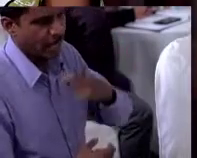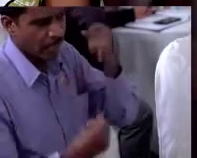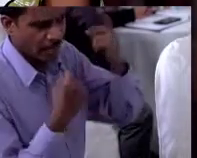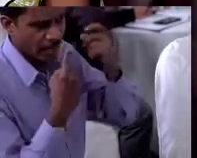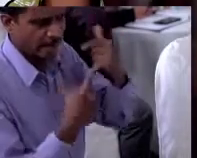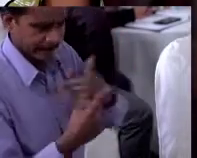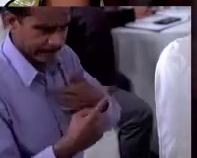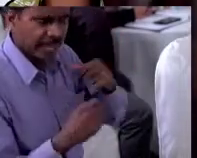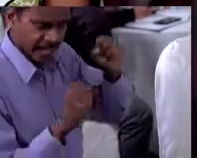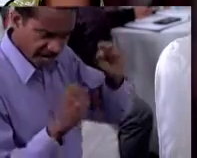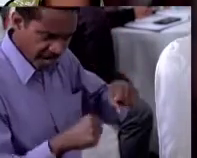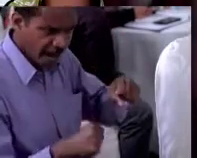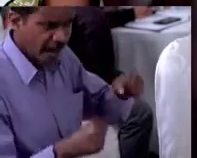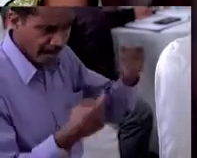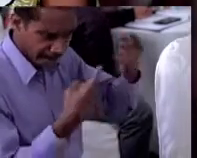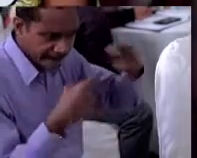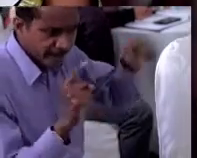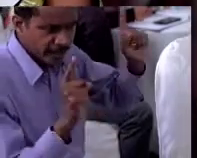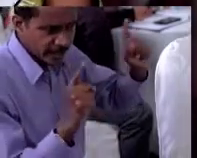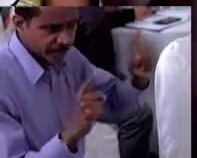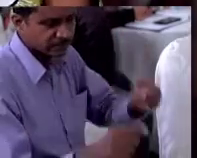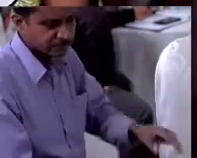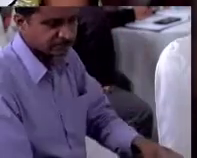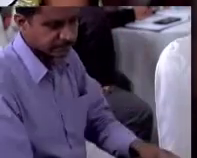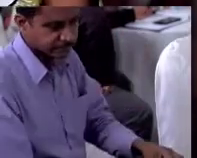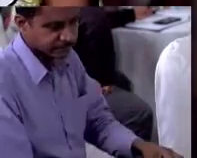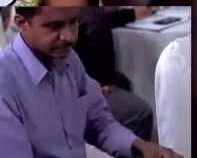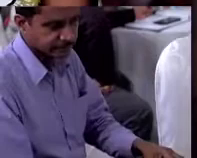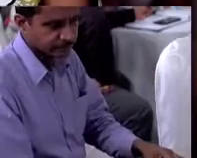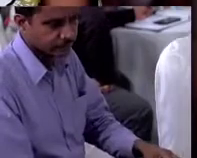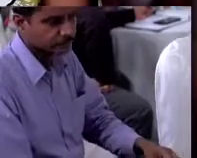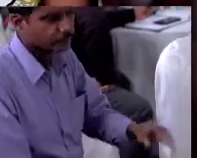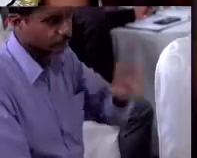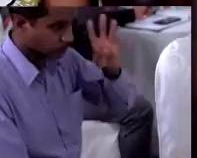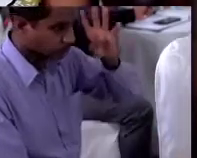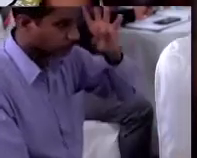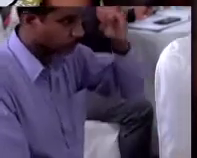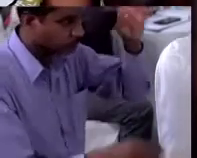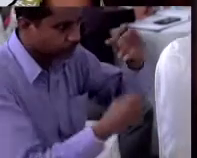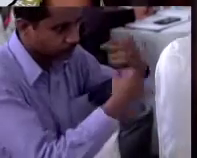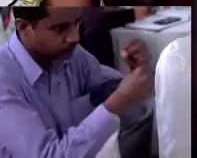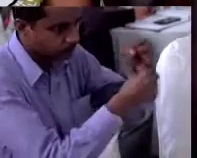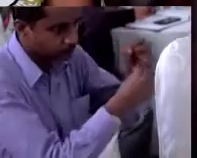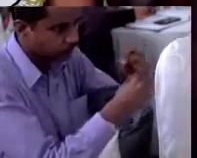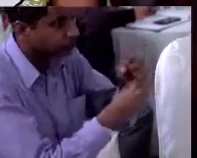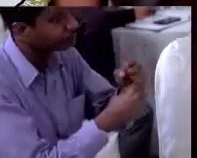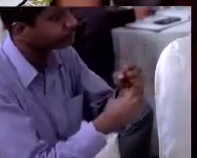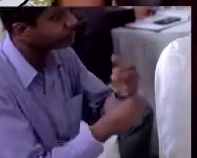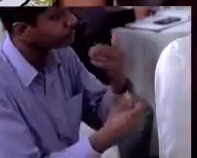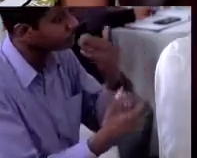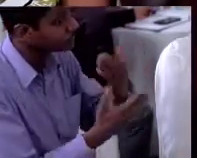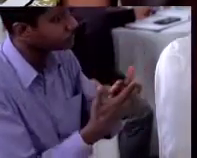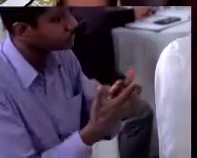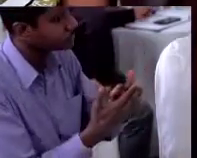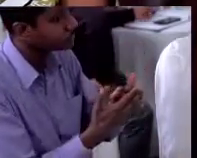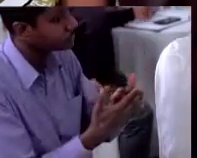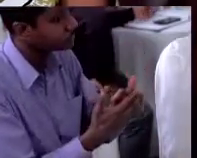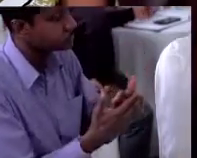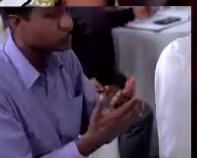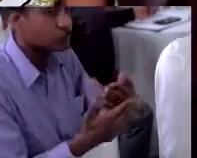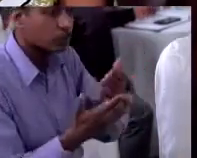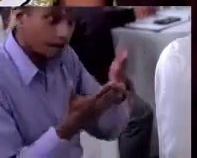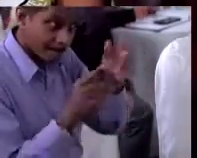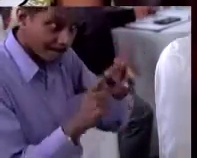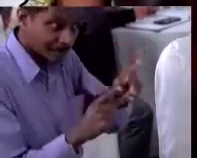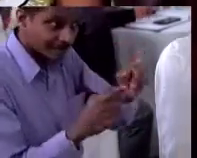you have the ability to do it, that understanding that creativity is one of the highest forms of intelligence. So